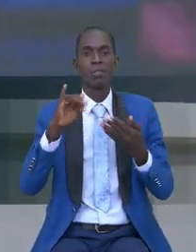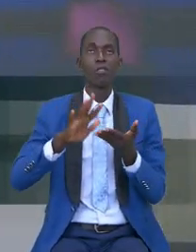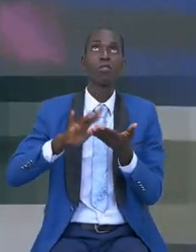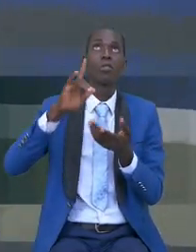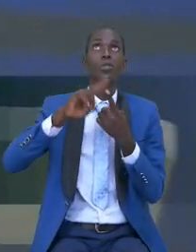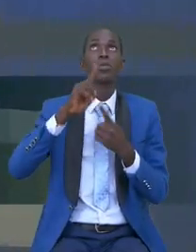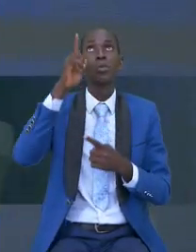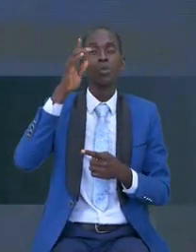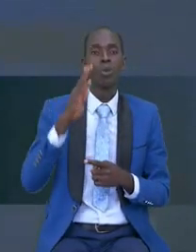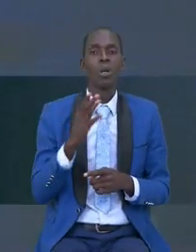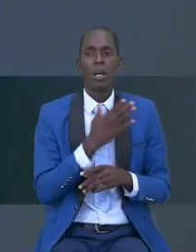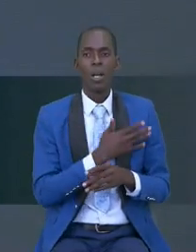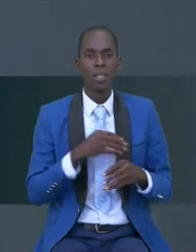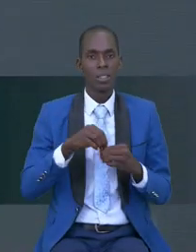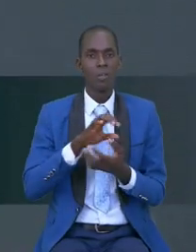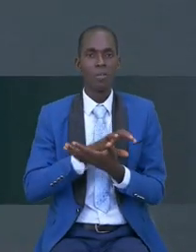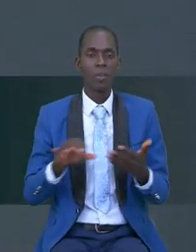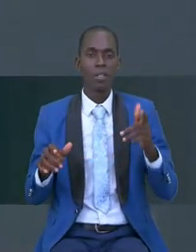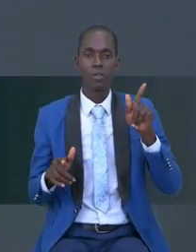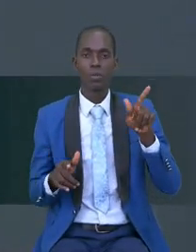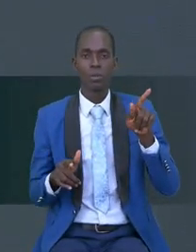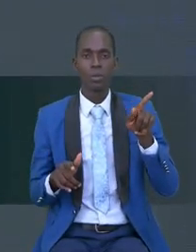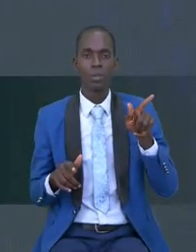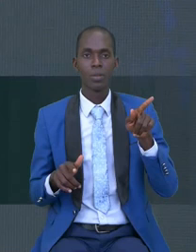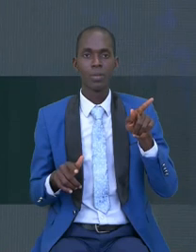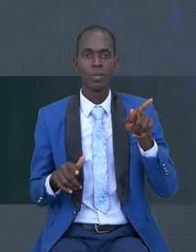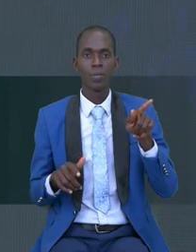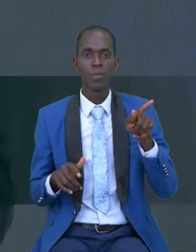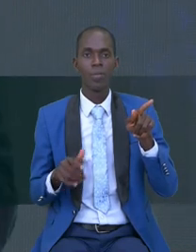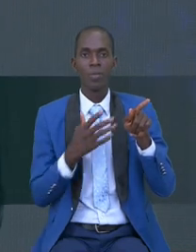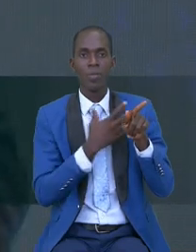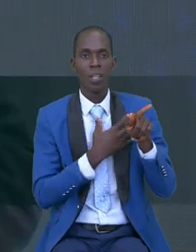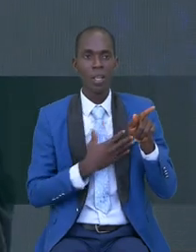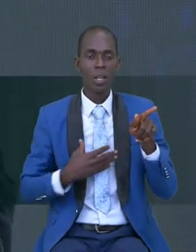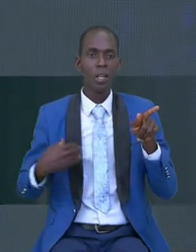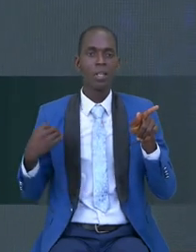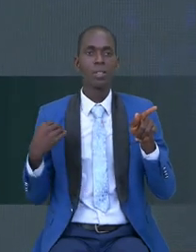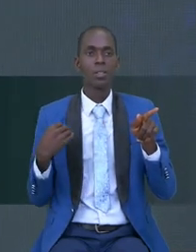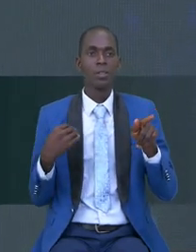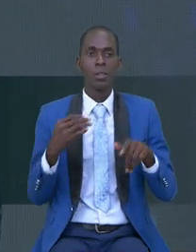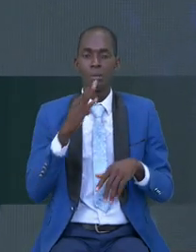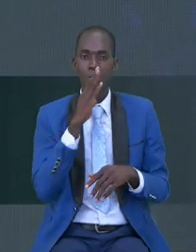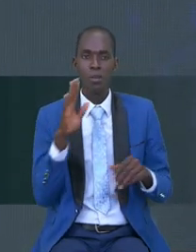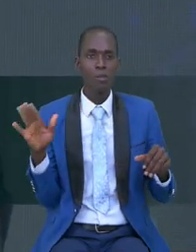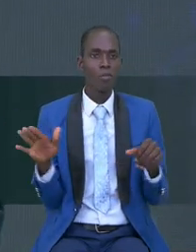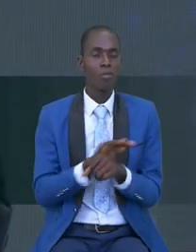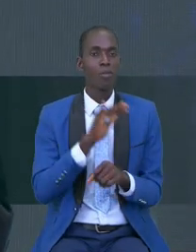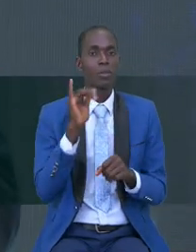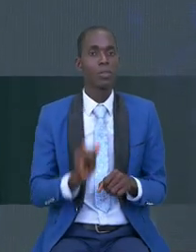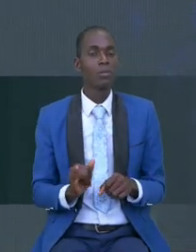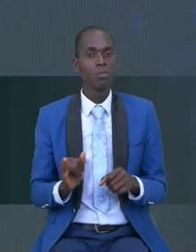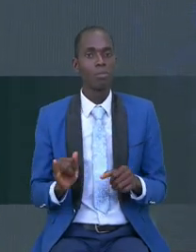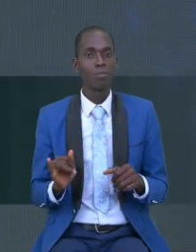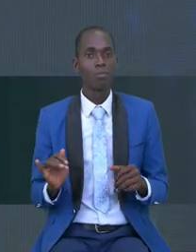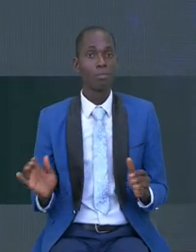to God. And then in verse 21, it says, and being fully persuaded that what